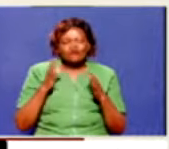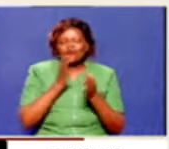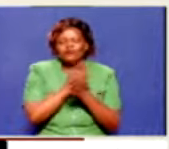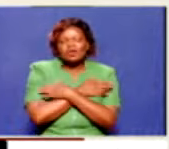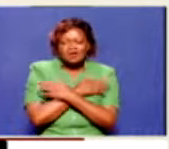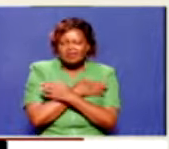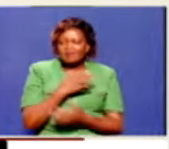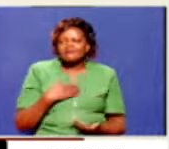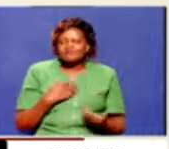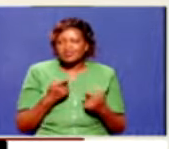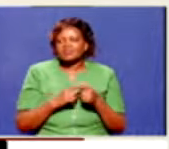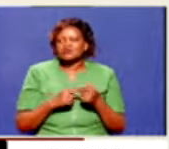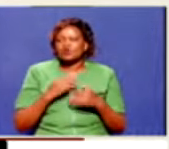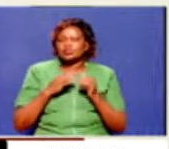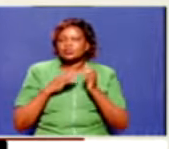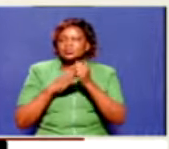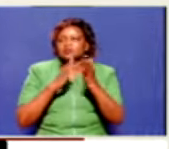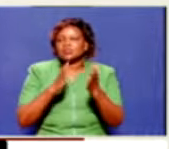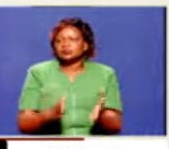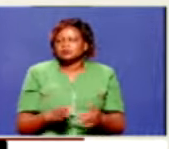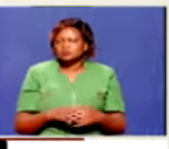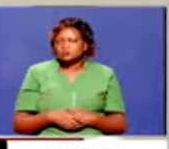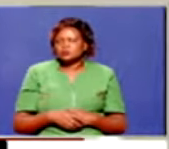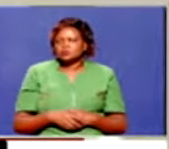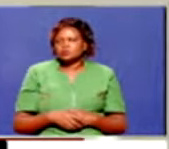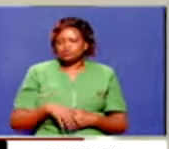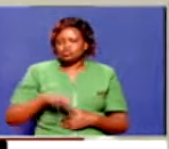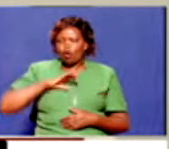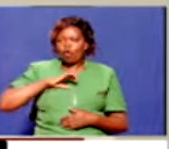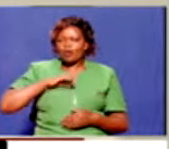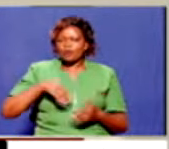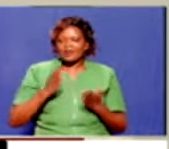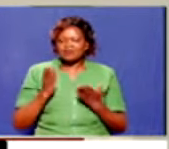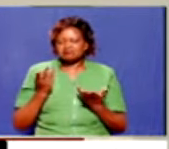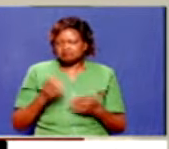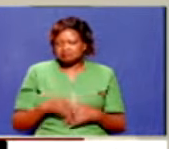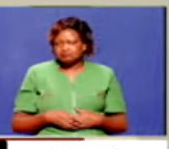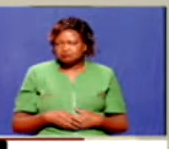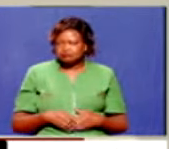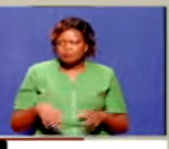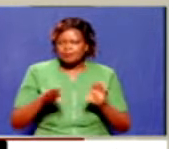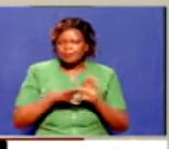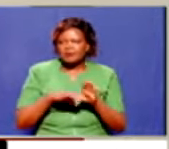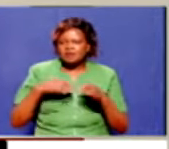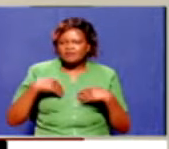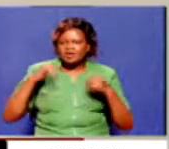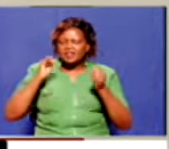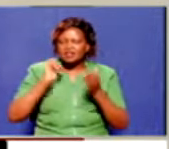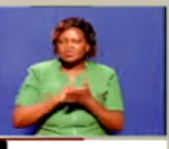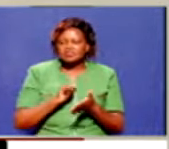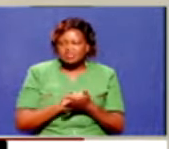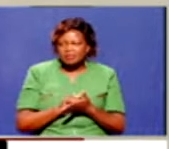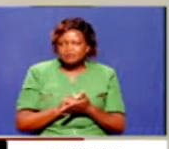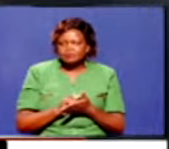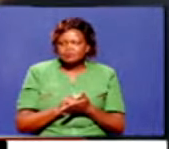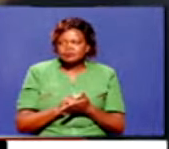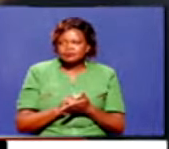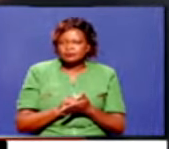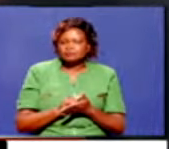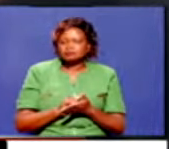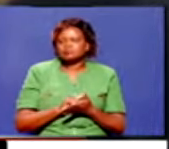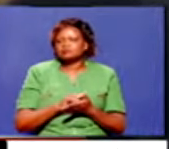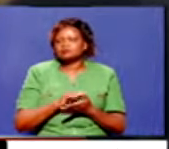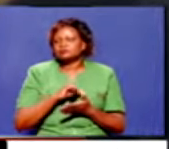and we are all leaders also on our own way. Wanachama wamekubaliana kuwa shirika la utawala litaandaa uchaguzi